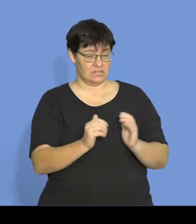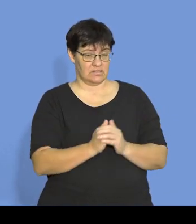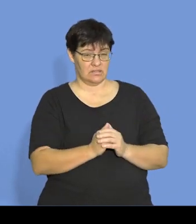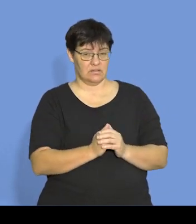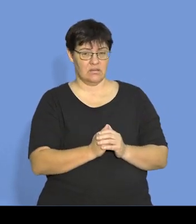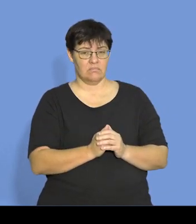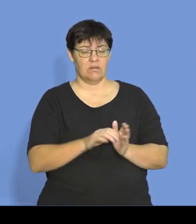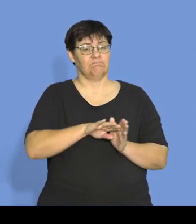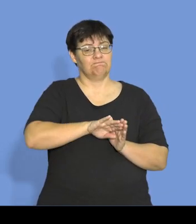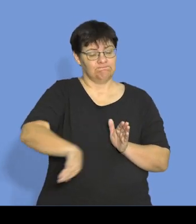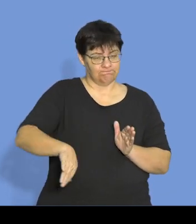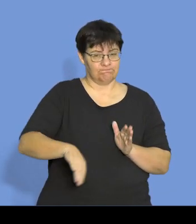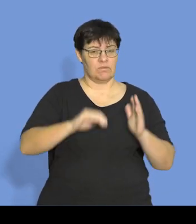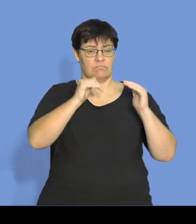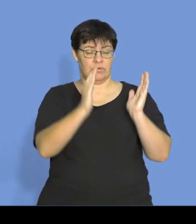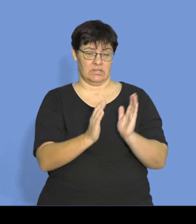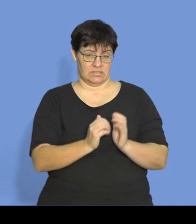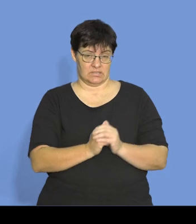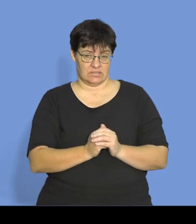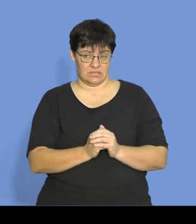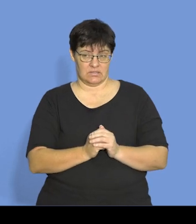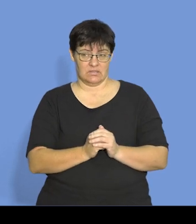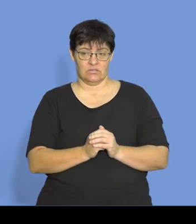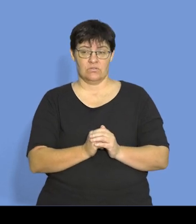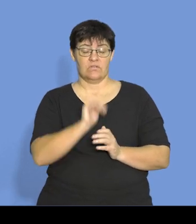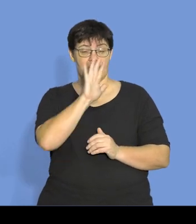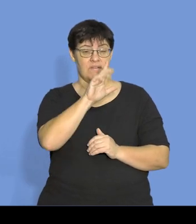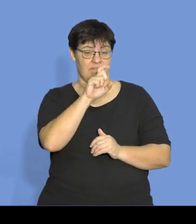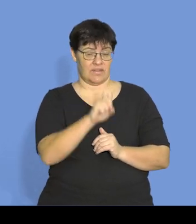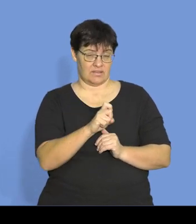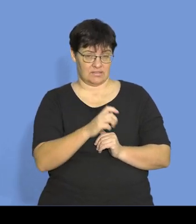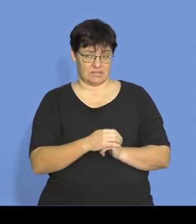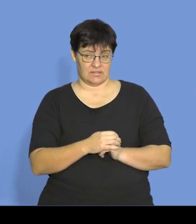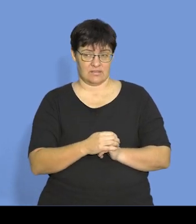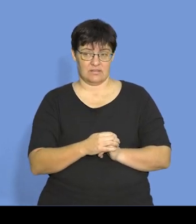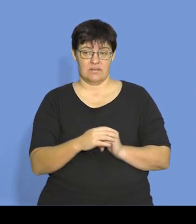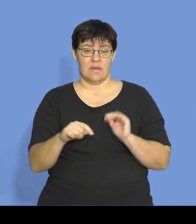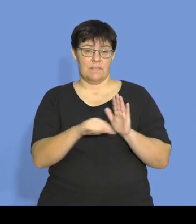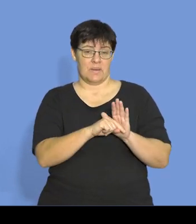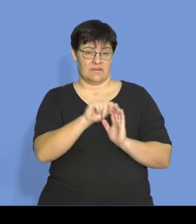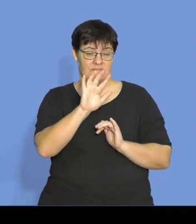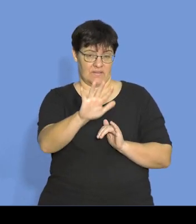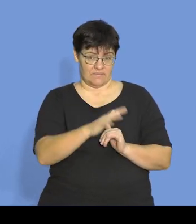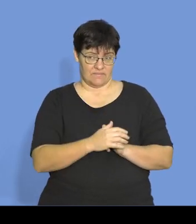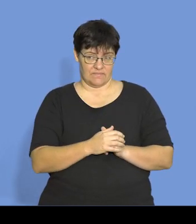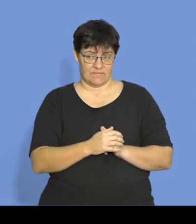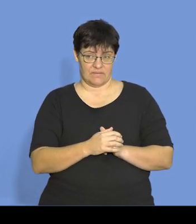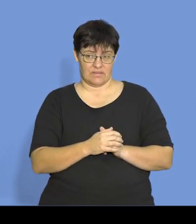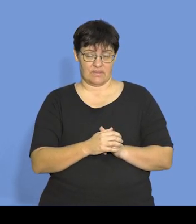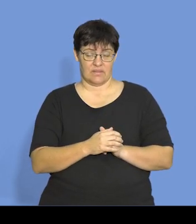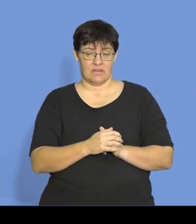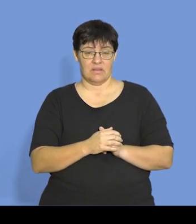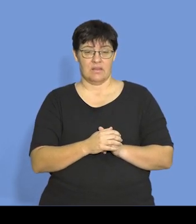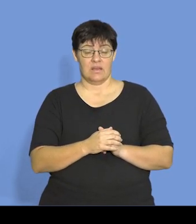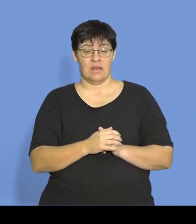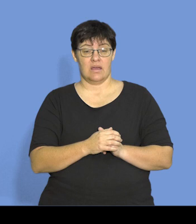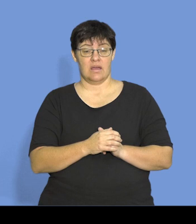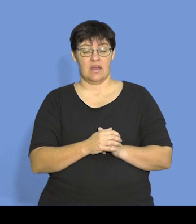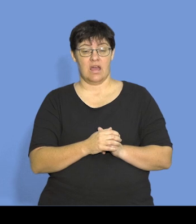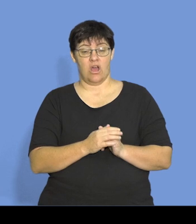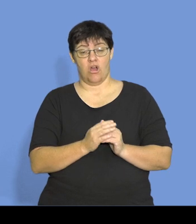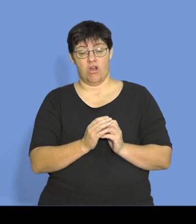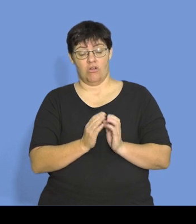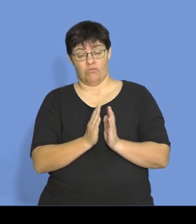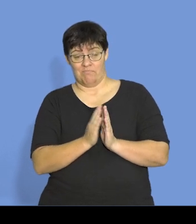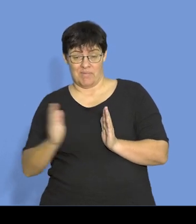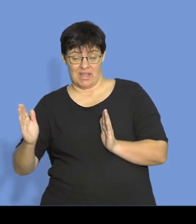there are brackets, you must definitely get rid of those brackets. So this will be 5x minus 5 greater